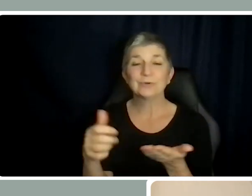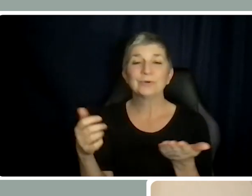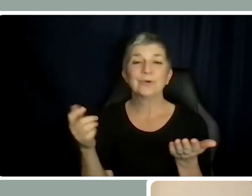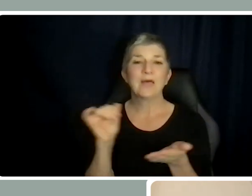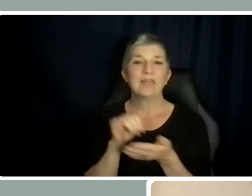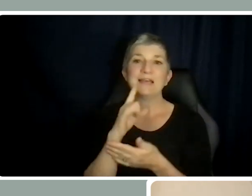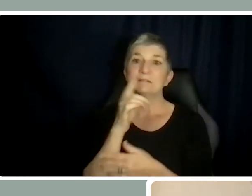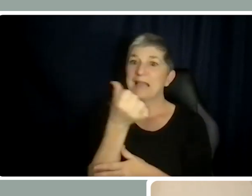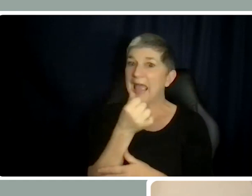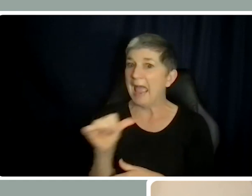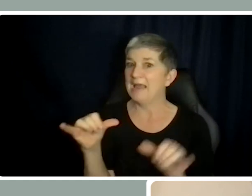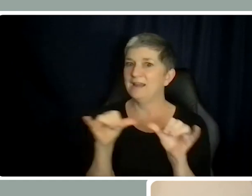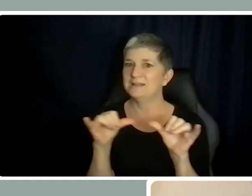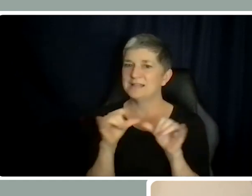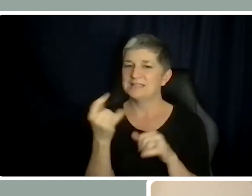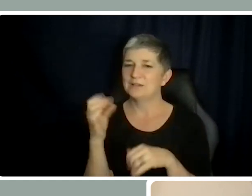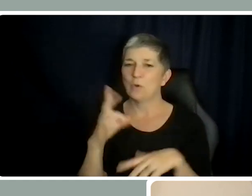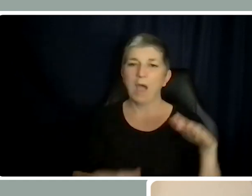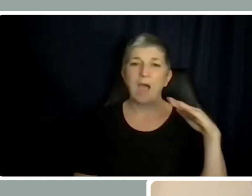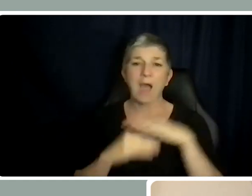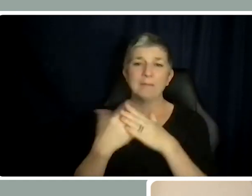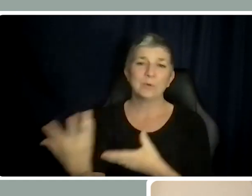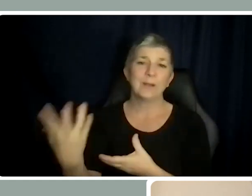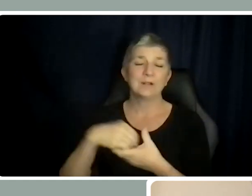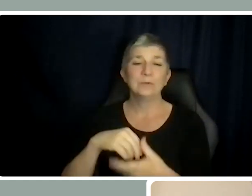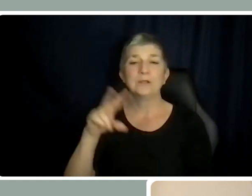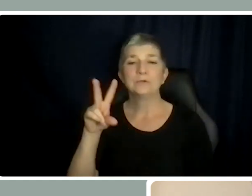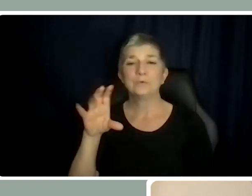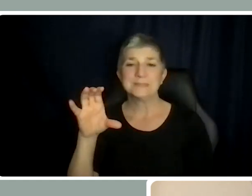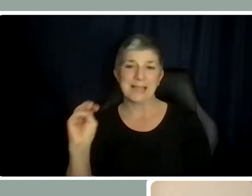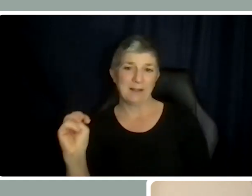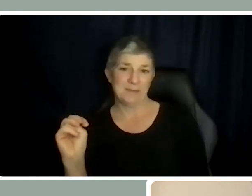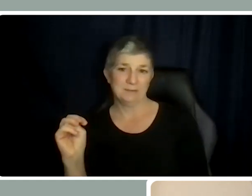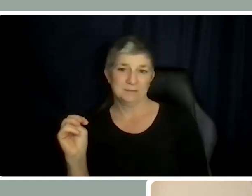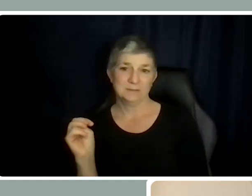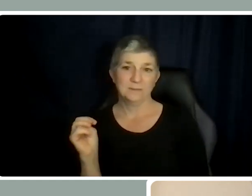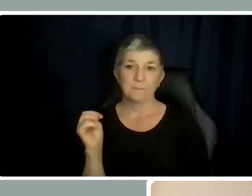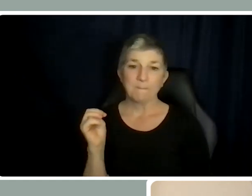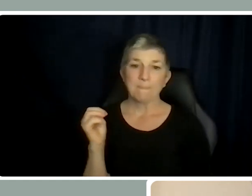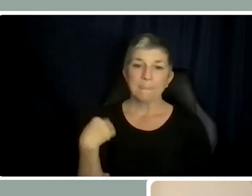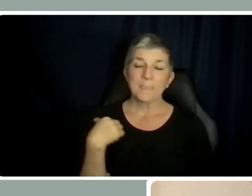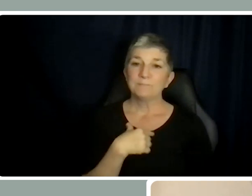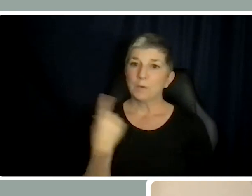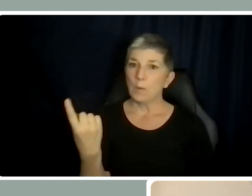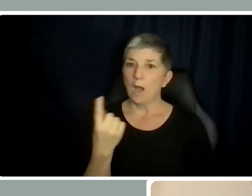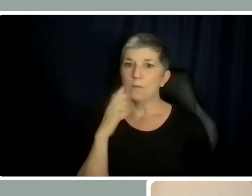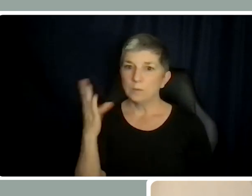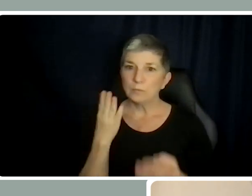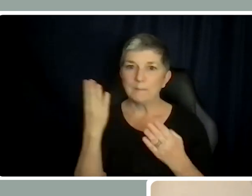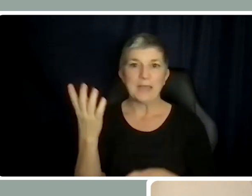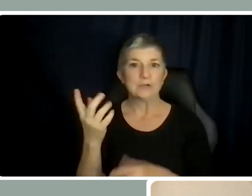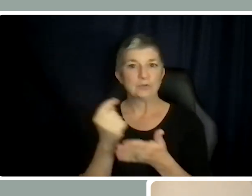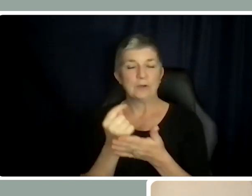that's any size of tumor up to and including 2 centimeters. And so, we always would recommend treatment